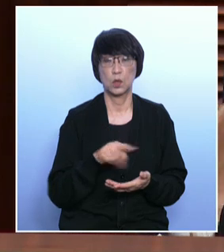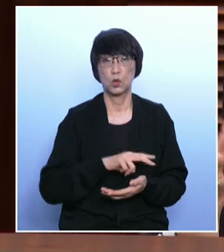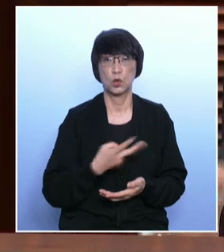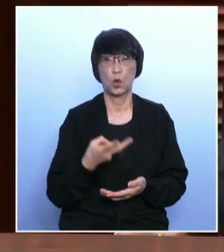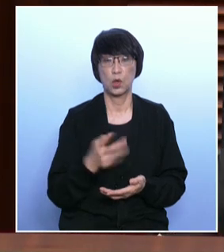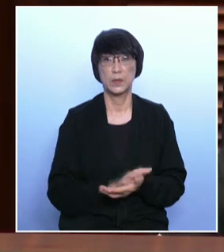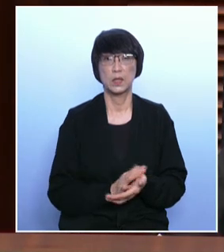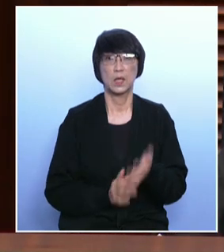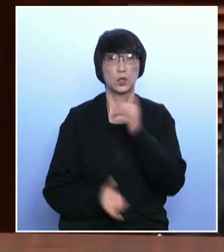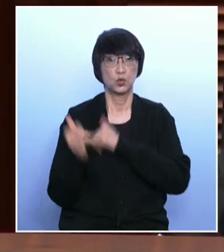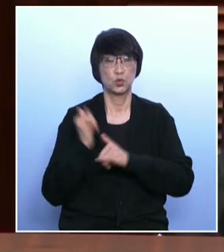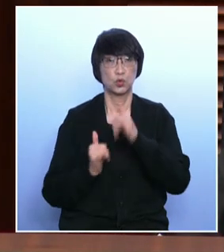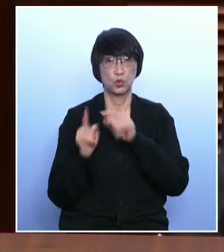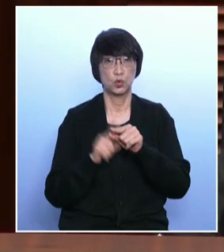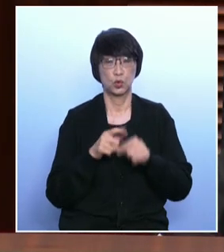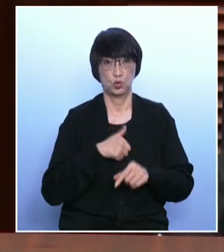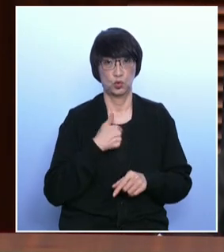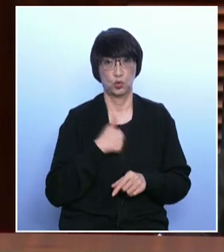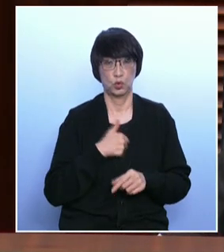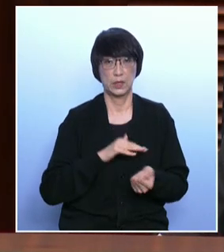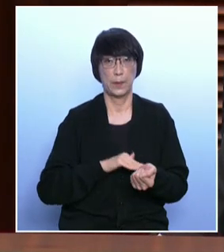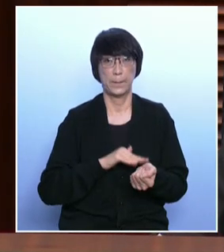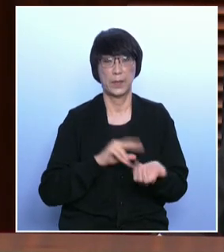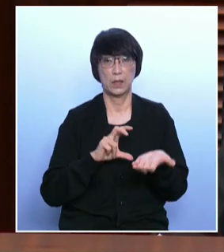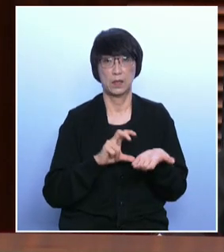promote and encourage the trade to